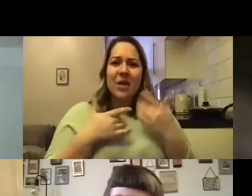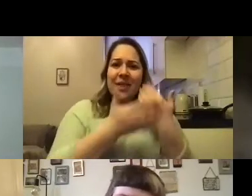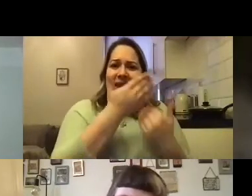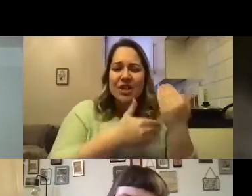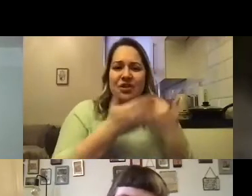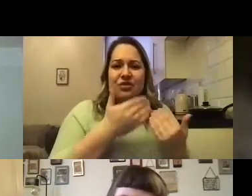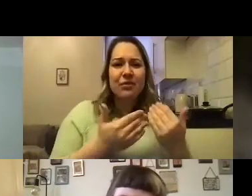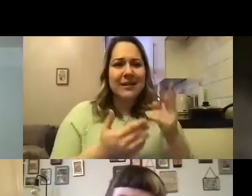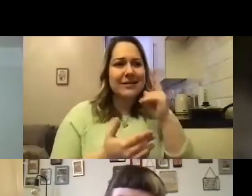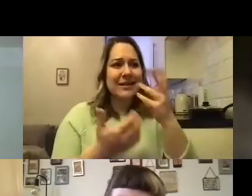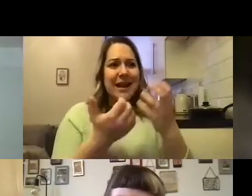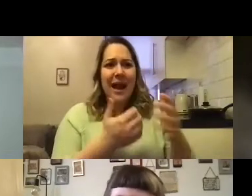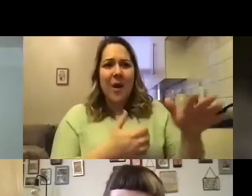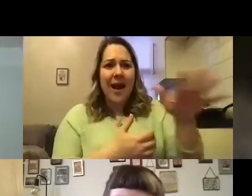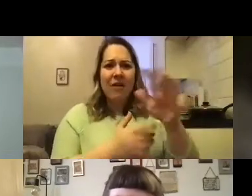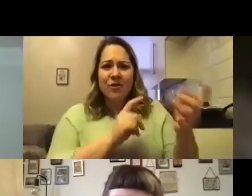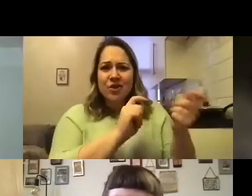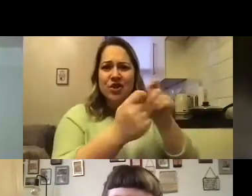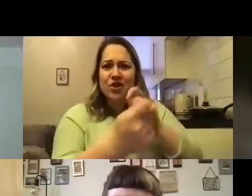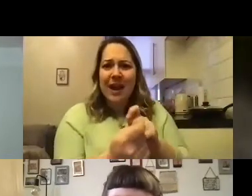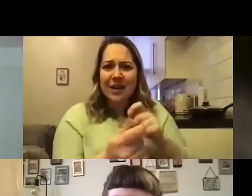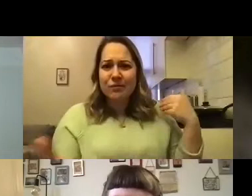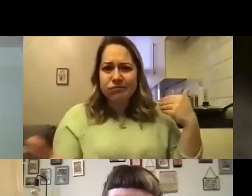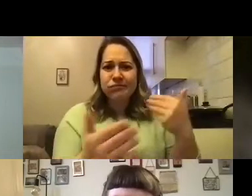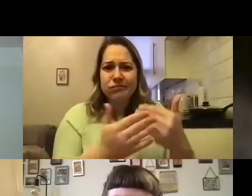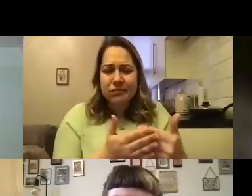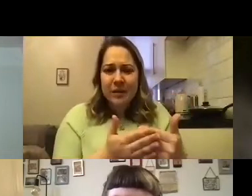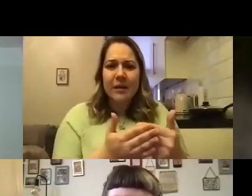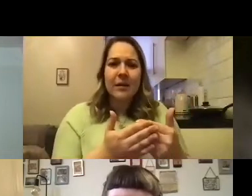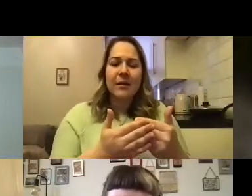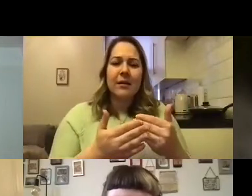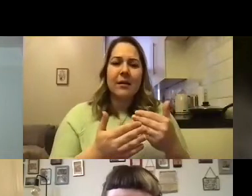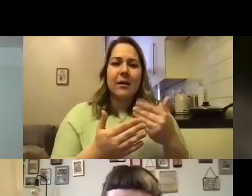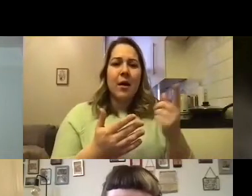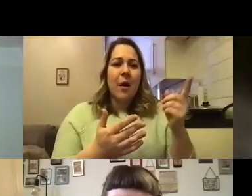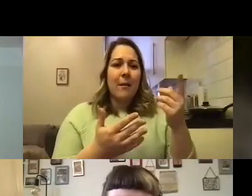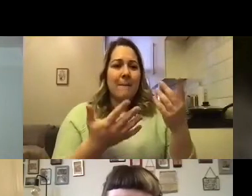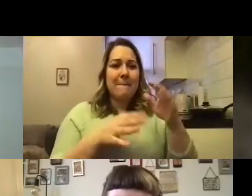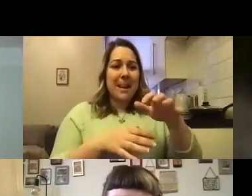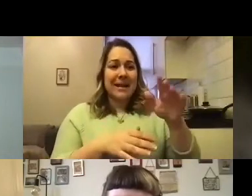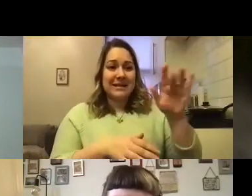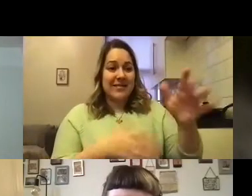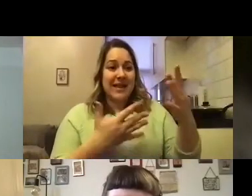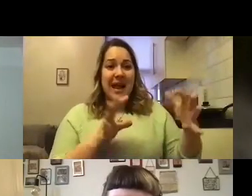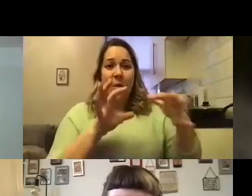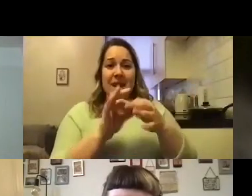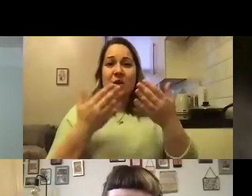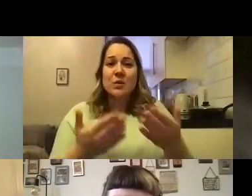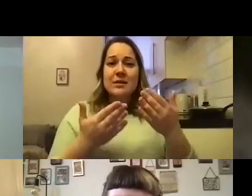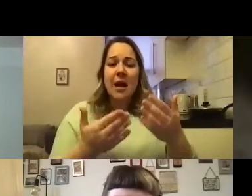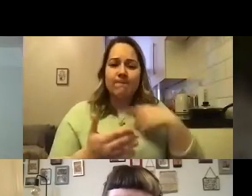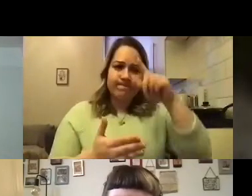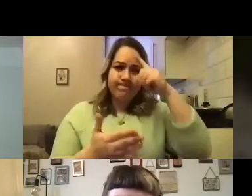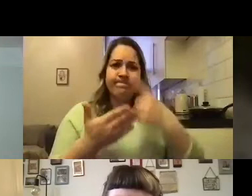how the area has changed in 100 years and how the places then relate to places now. So we decided to do an audio walk